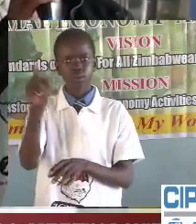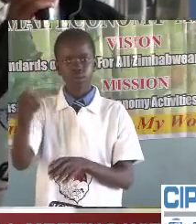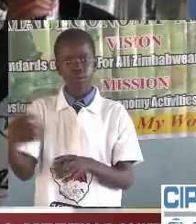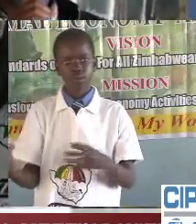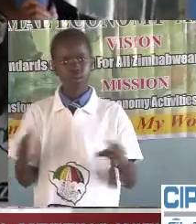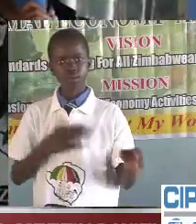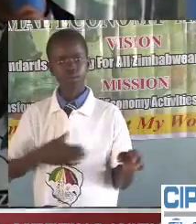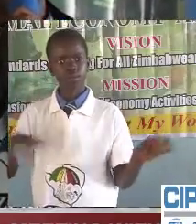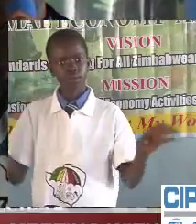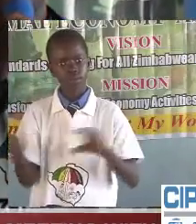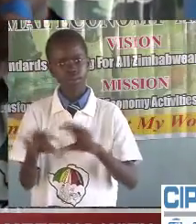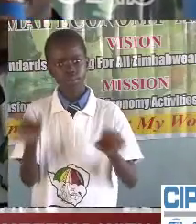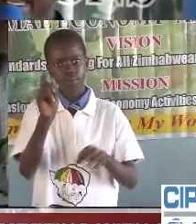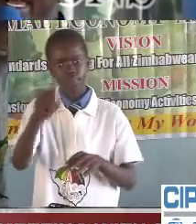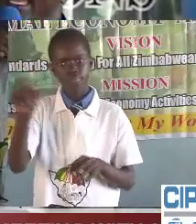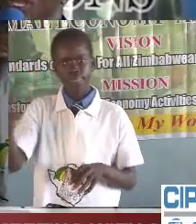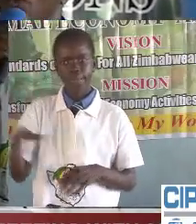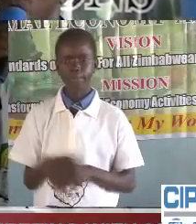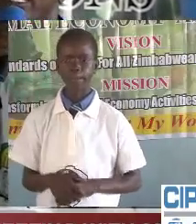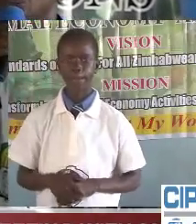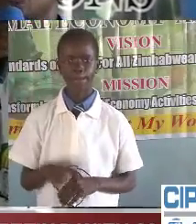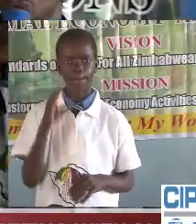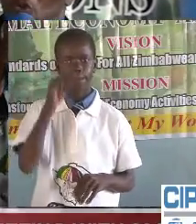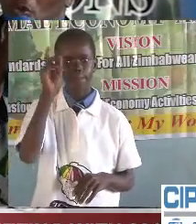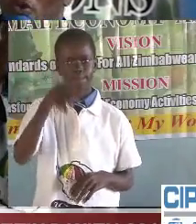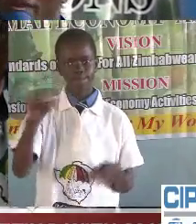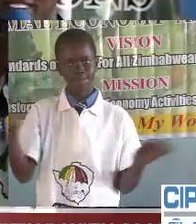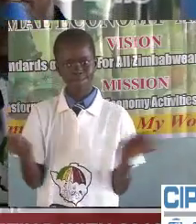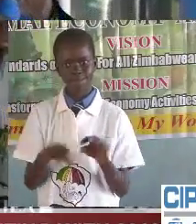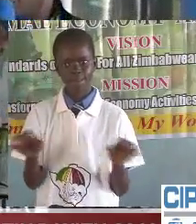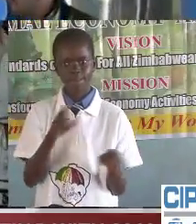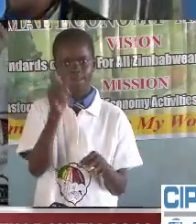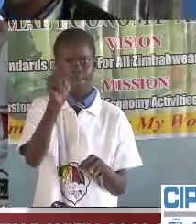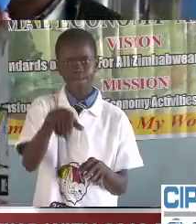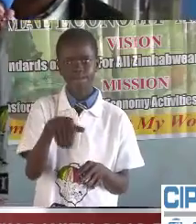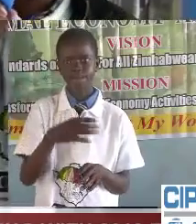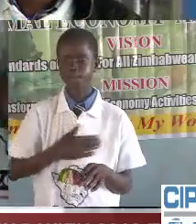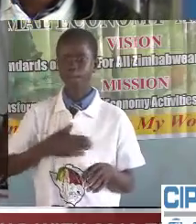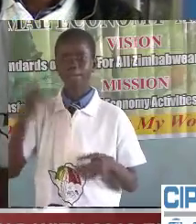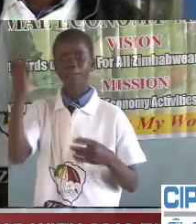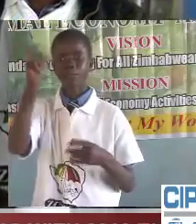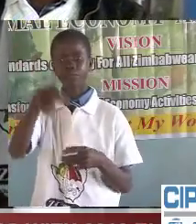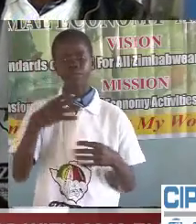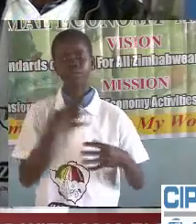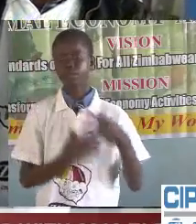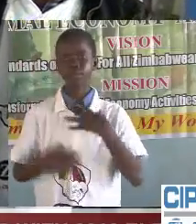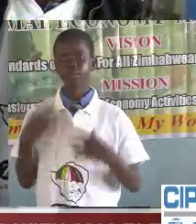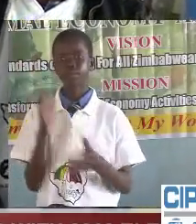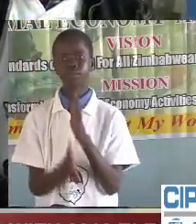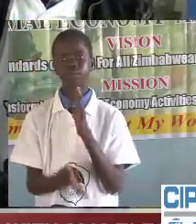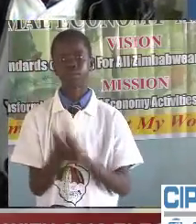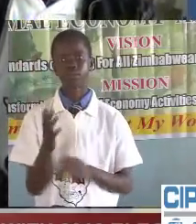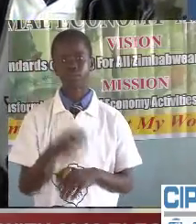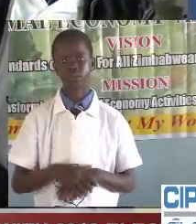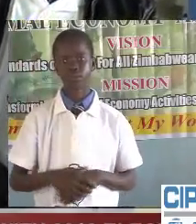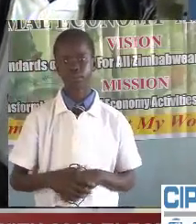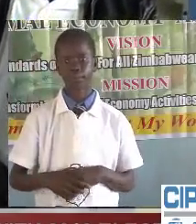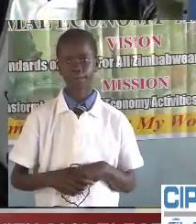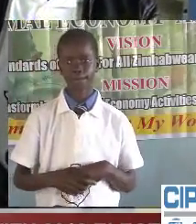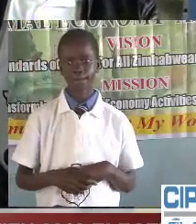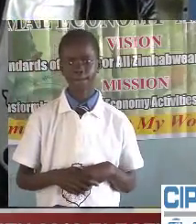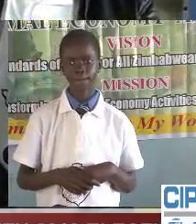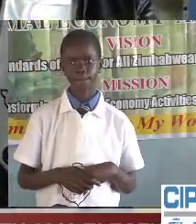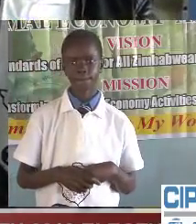vanoshanda munzvimbo dzine kushanda kune rusununguko pasina zvekushungurudzwa. SLY presented into